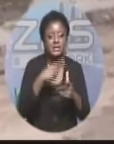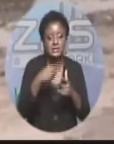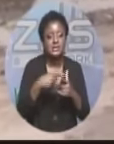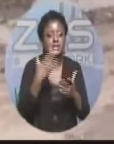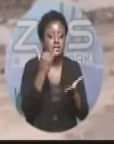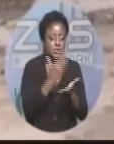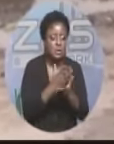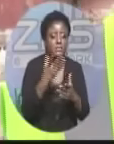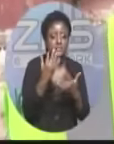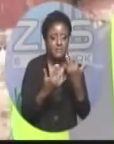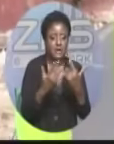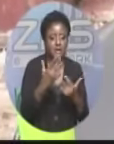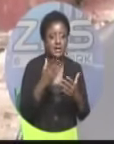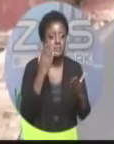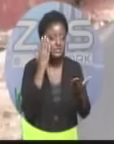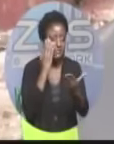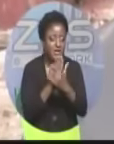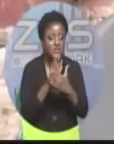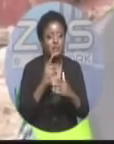place.